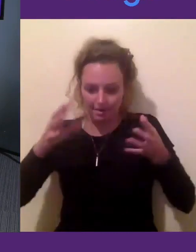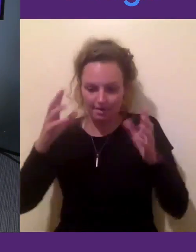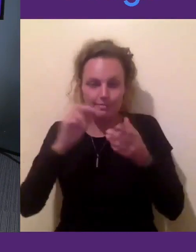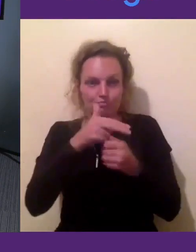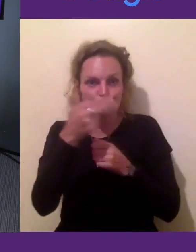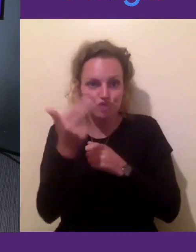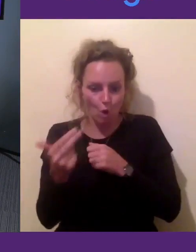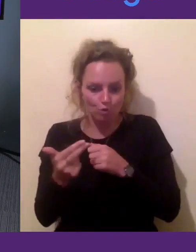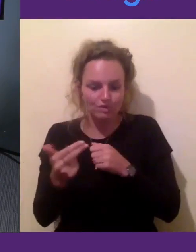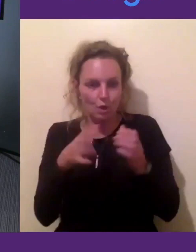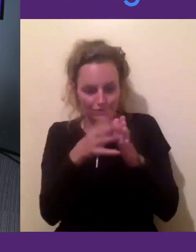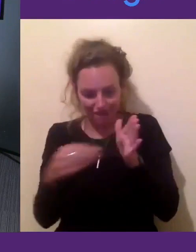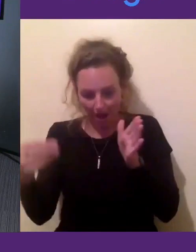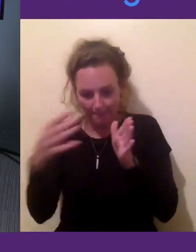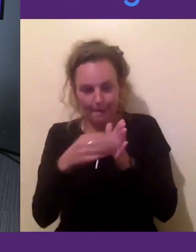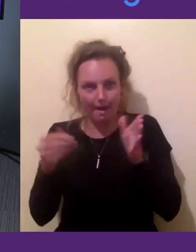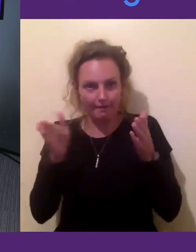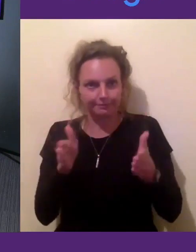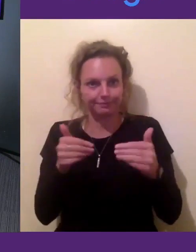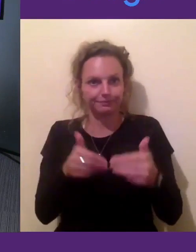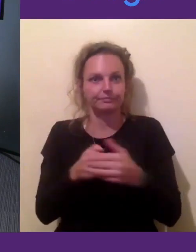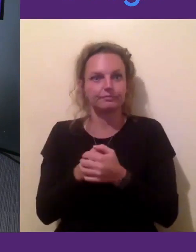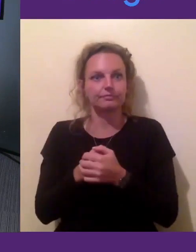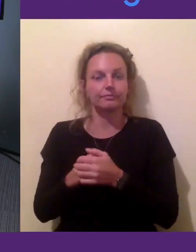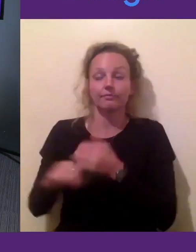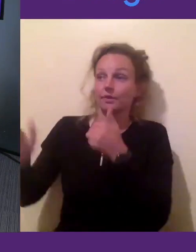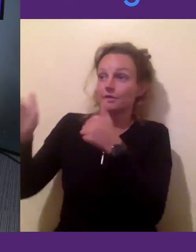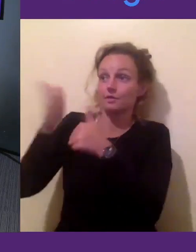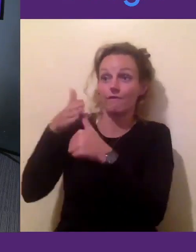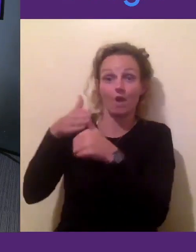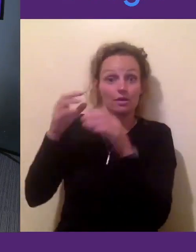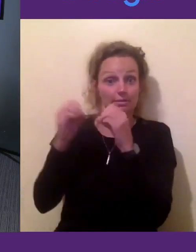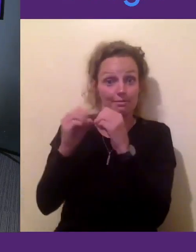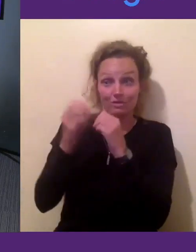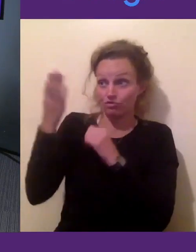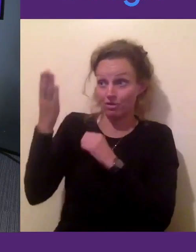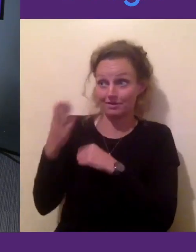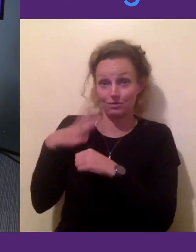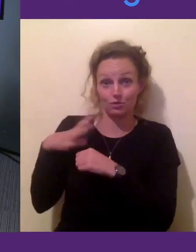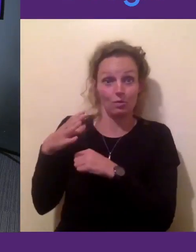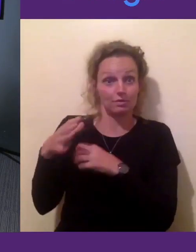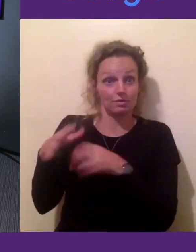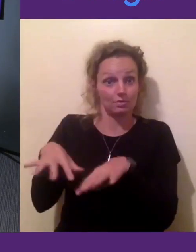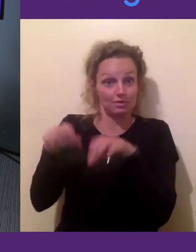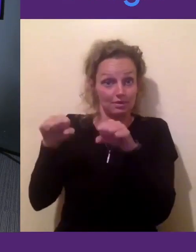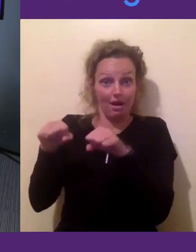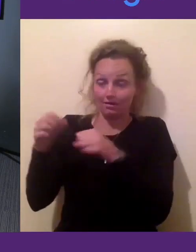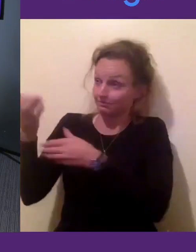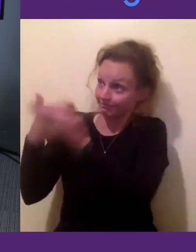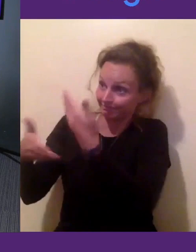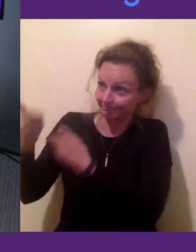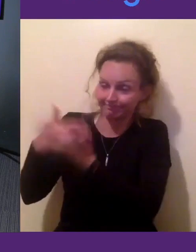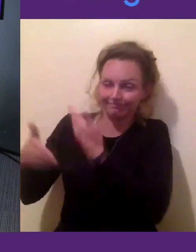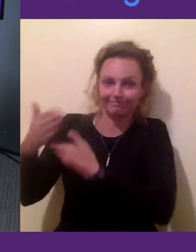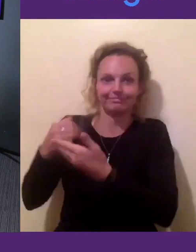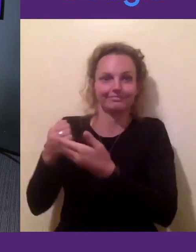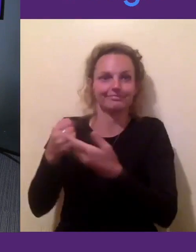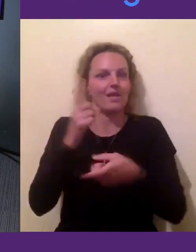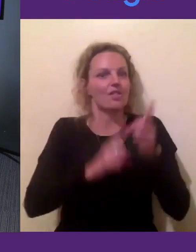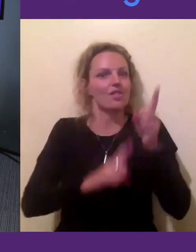from Beatriz. Beatriz, the floor is yours, the screen is yours, the conference at the moment is